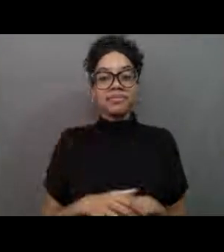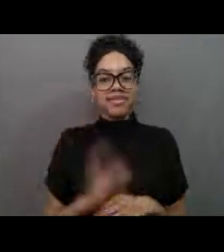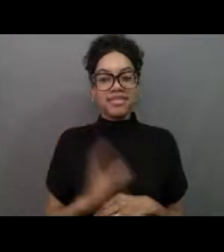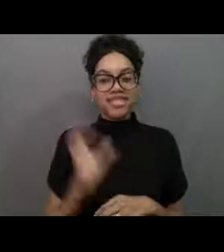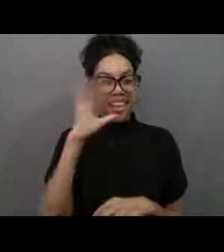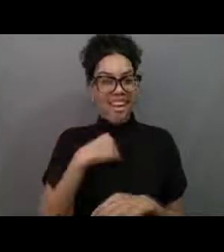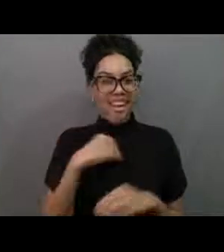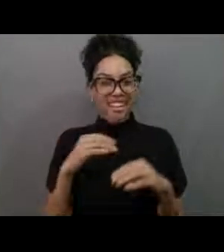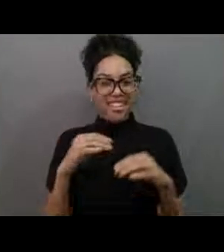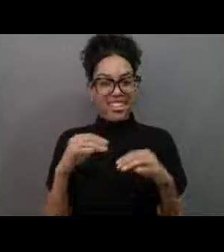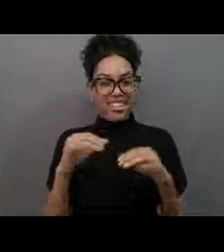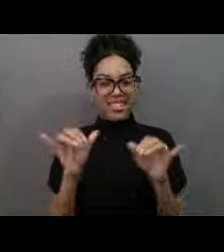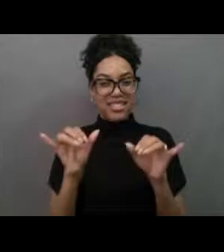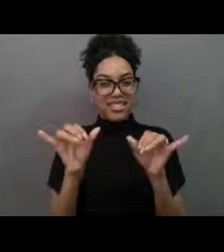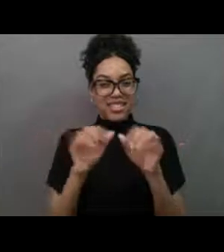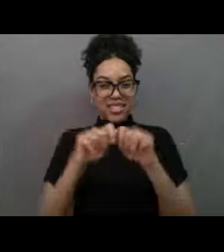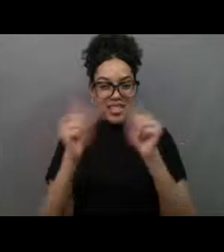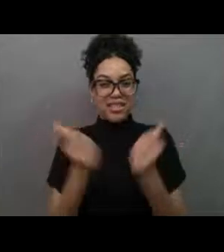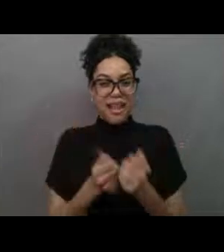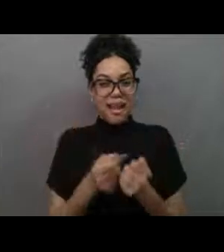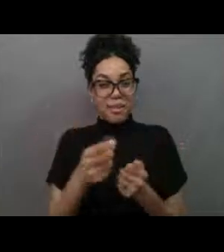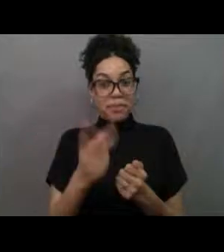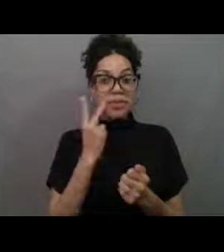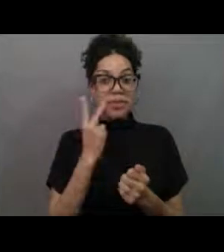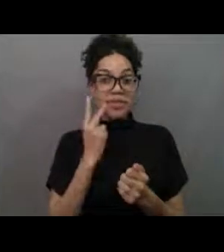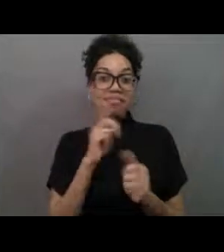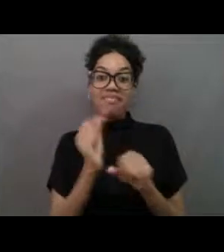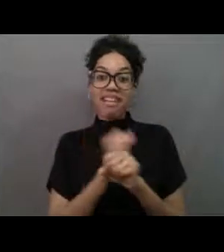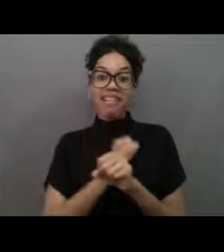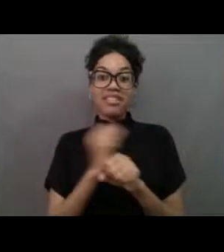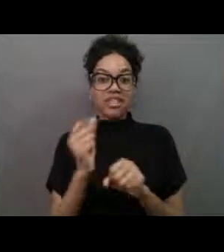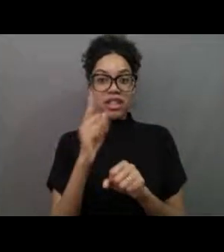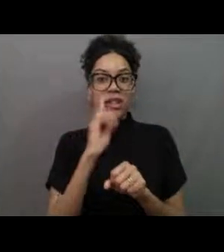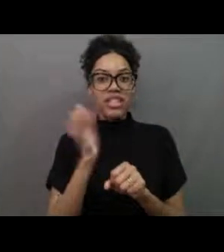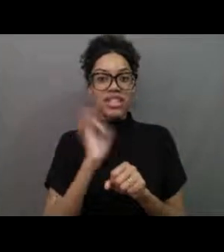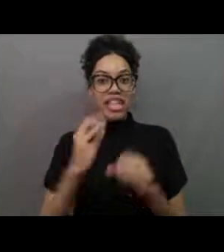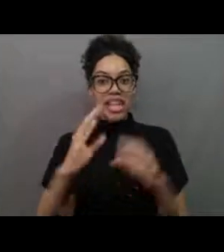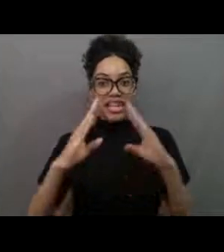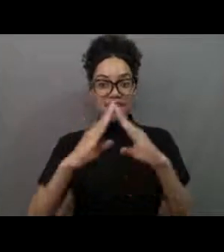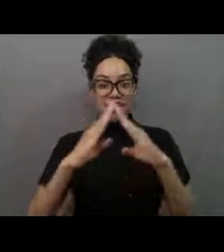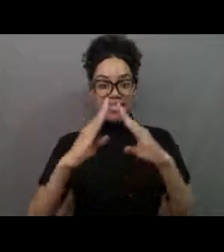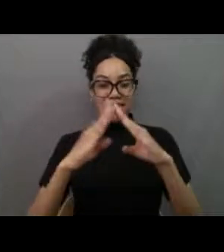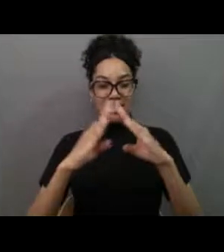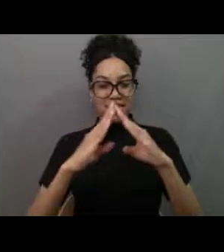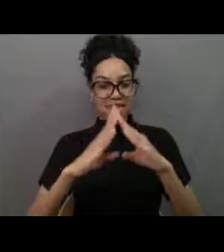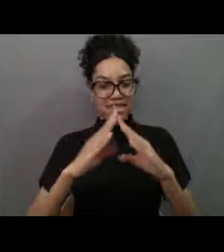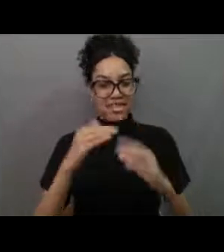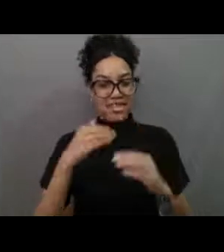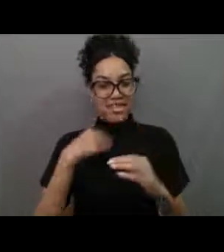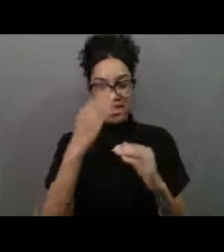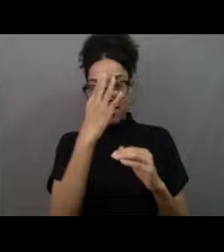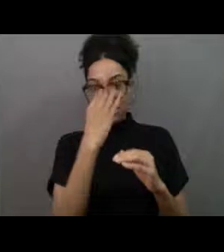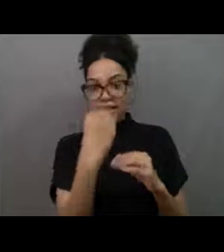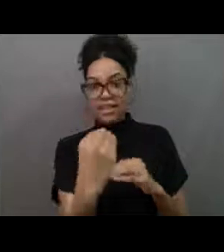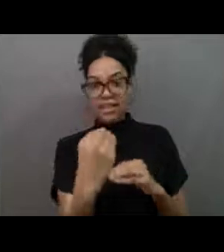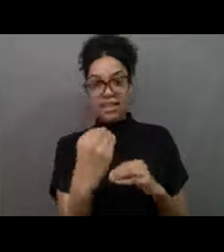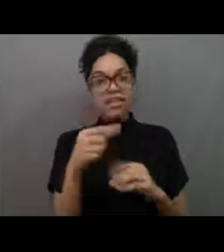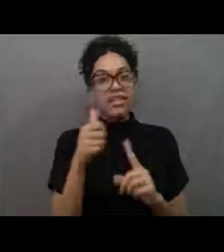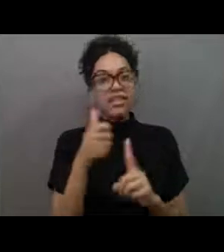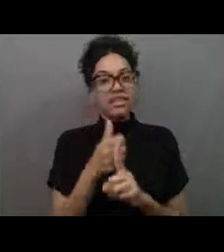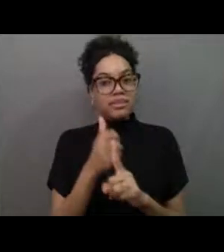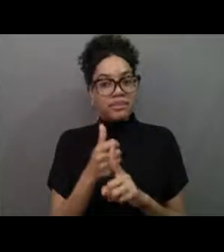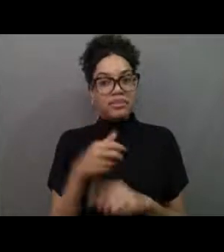when you look at it face on. It's actually a triangular box-shaped fish with a long snout out in the front. It's called a smooth trunk fish. This is one of